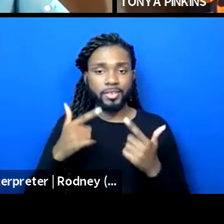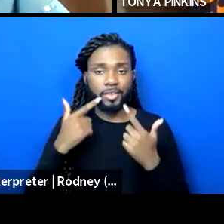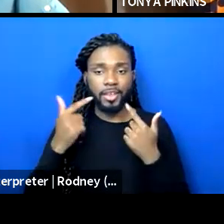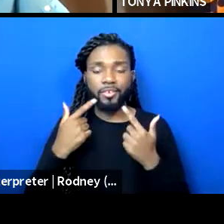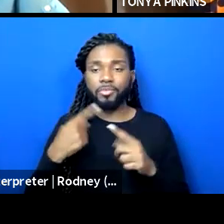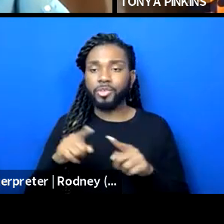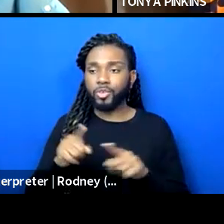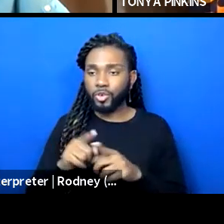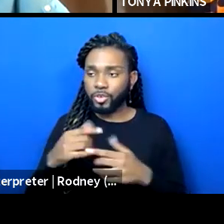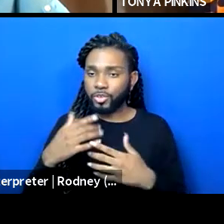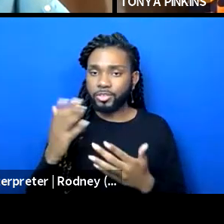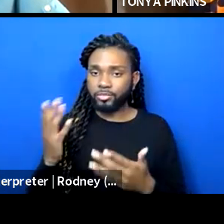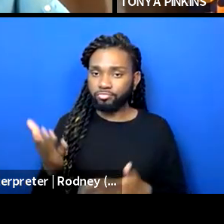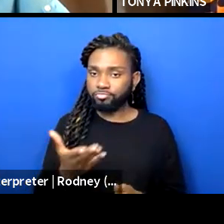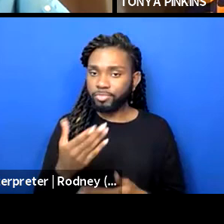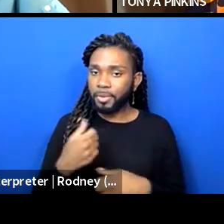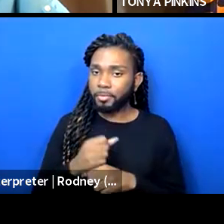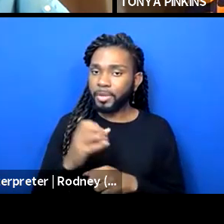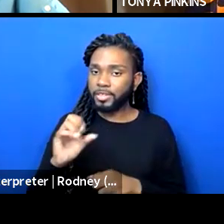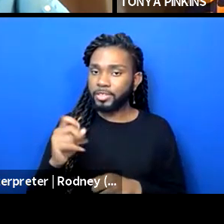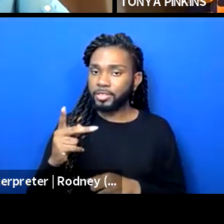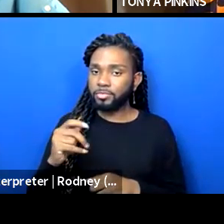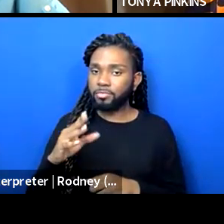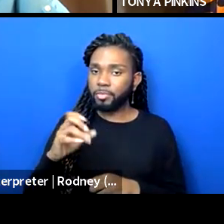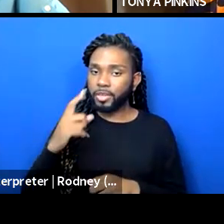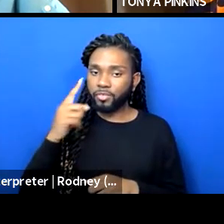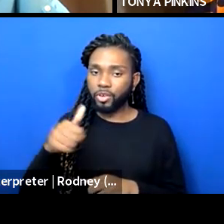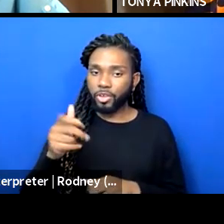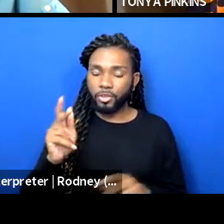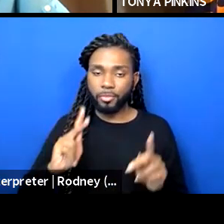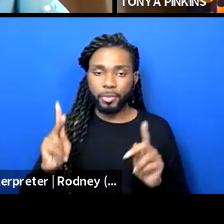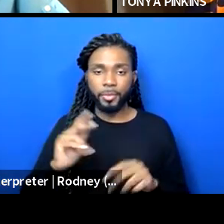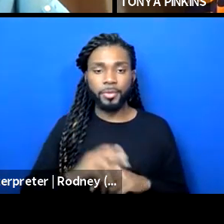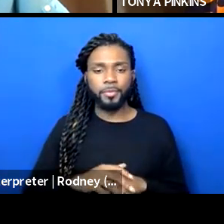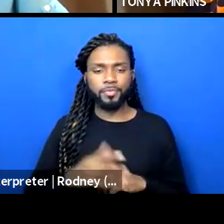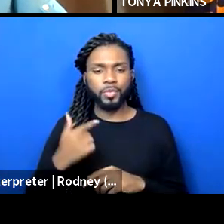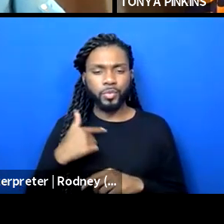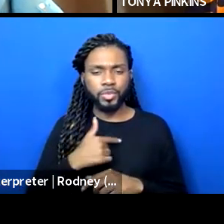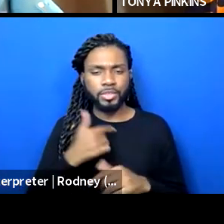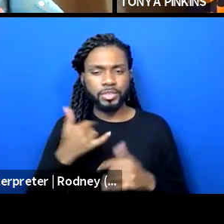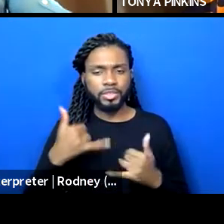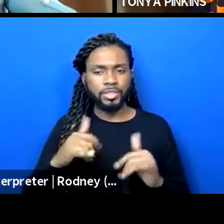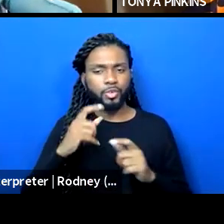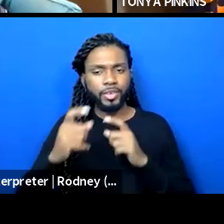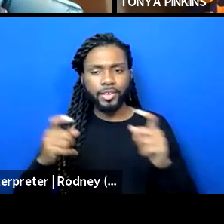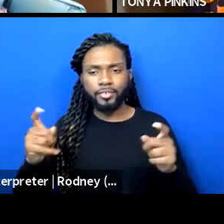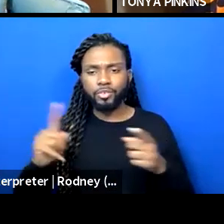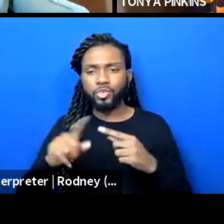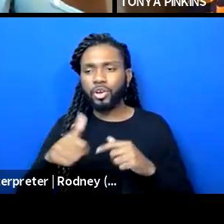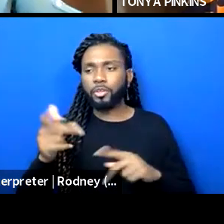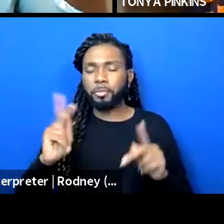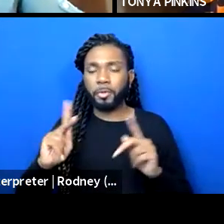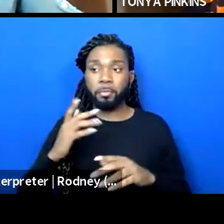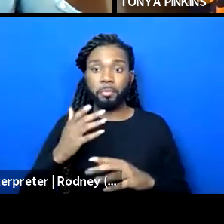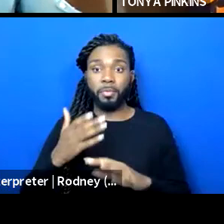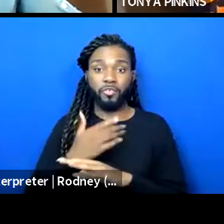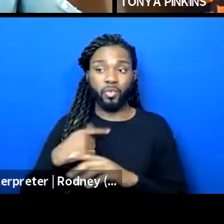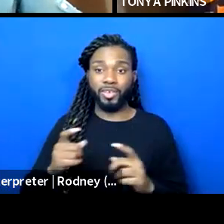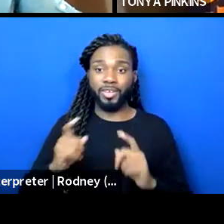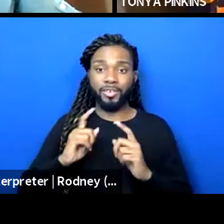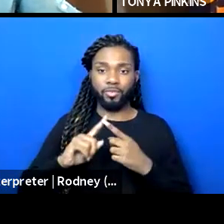other people, and we still give to others before we give back to ourselves, which, you